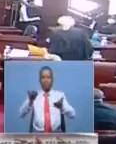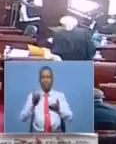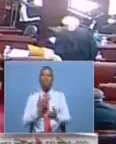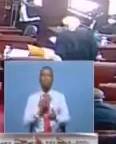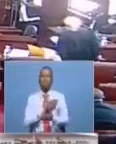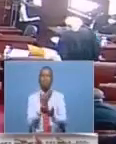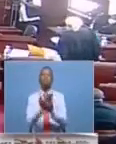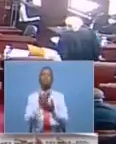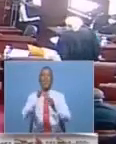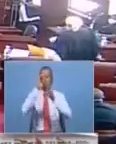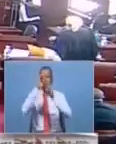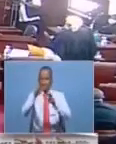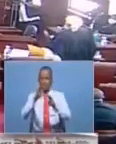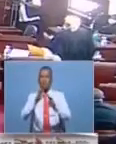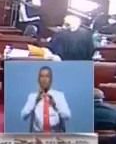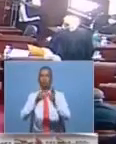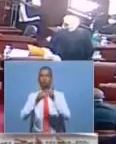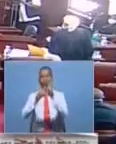be within